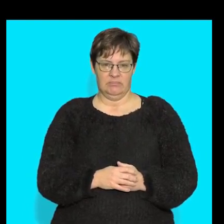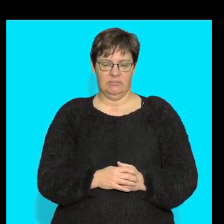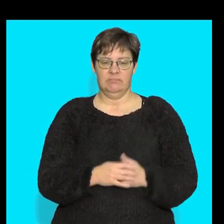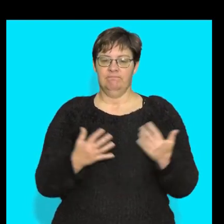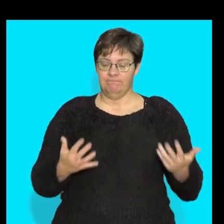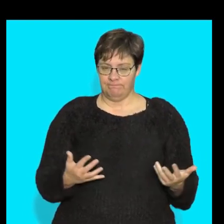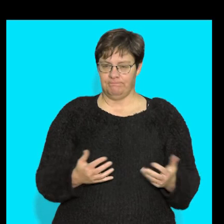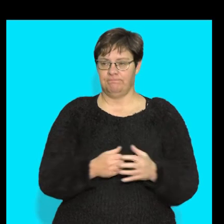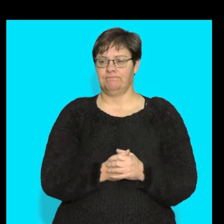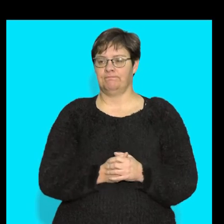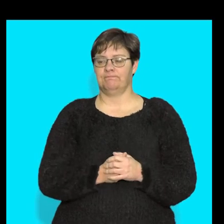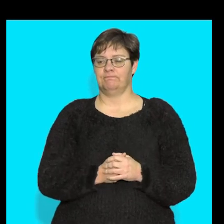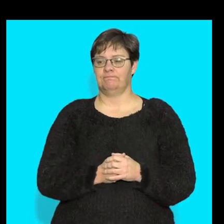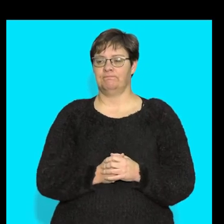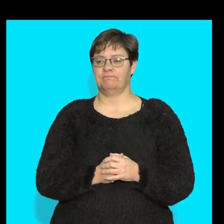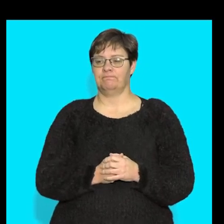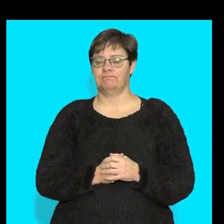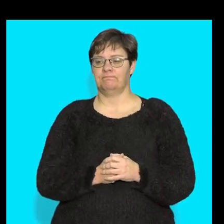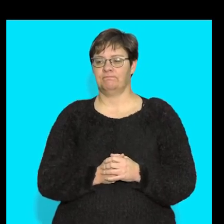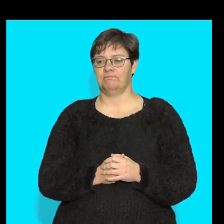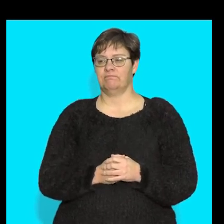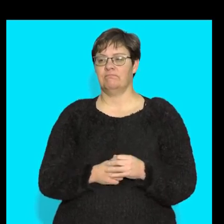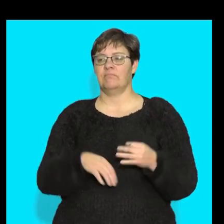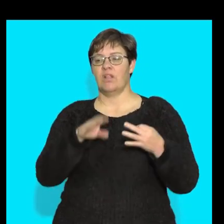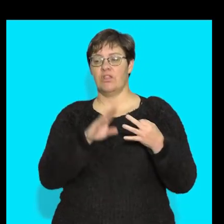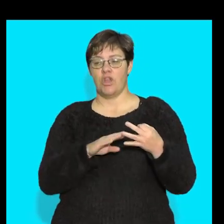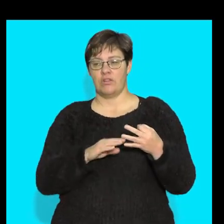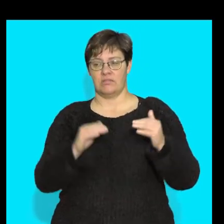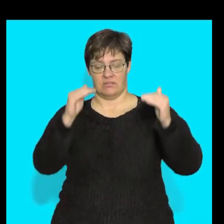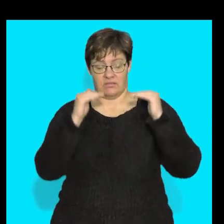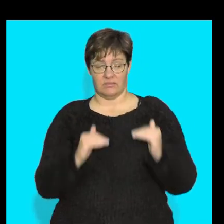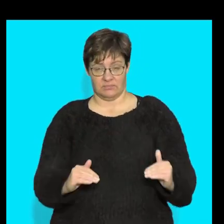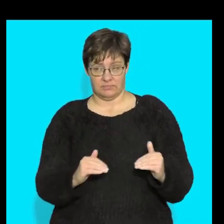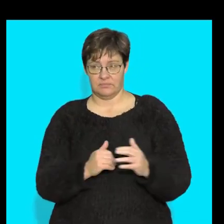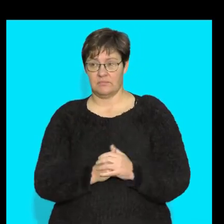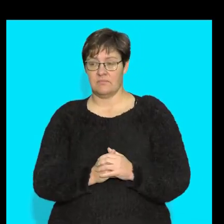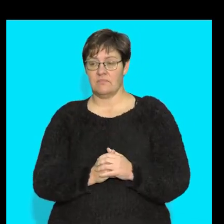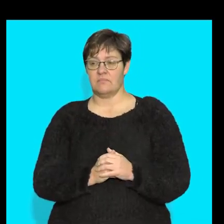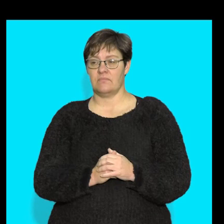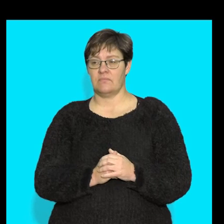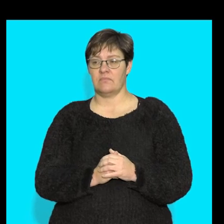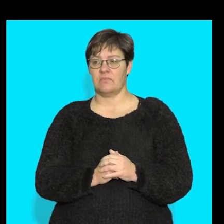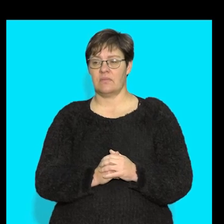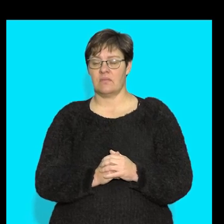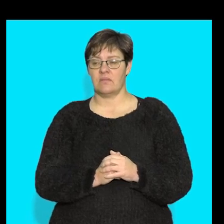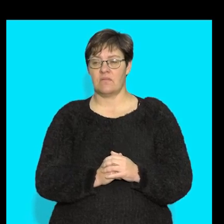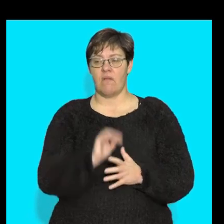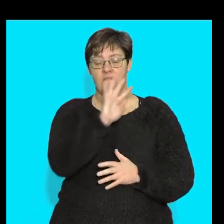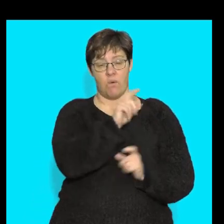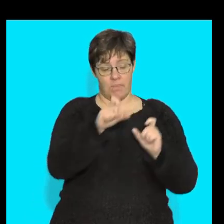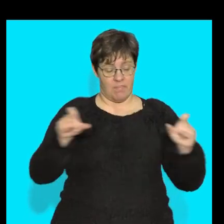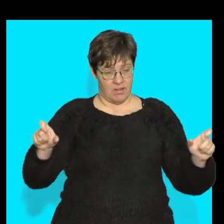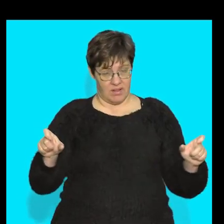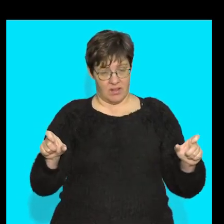then period 3, when it gets to period 3, the 4 people, each